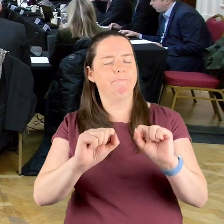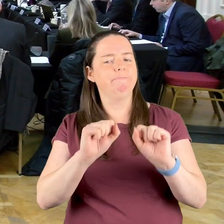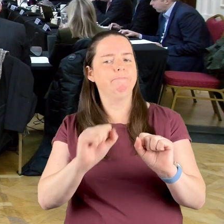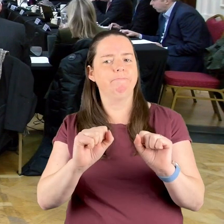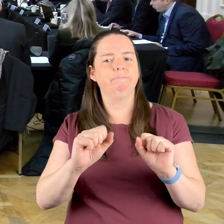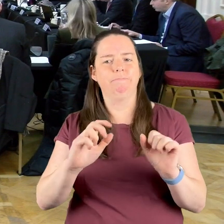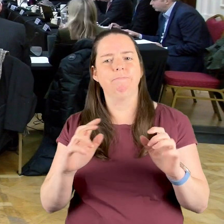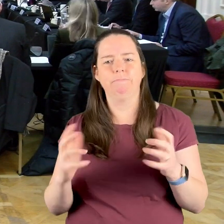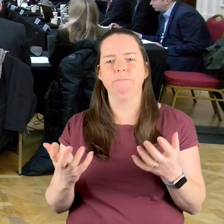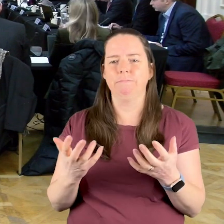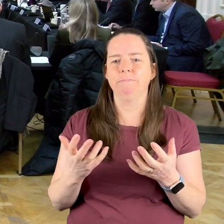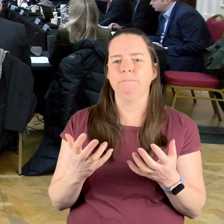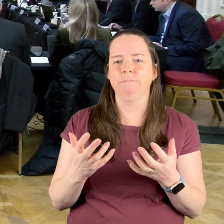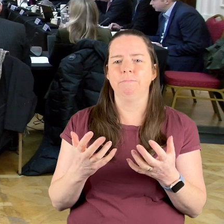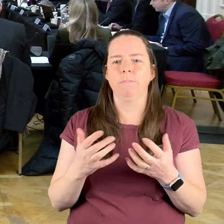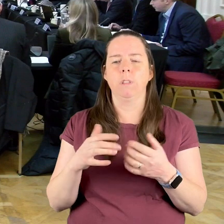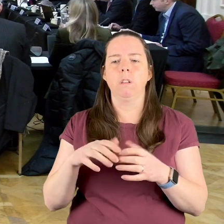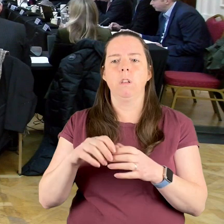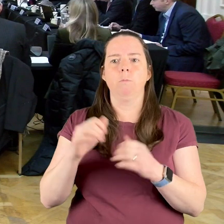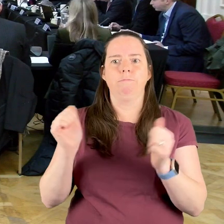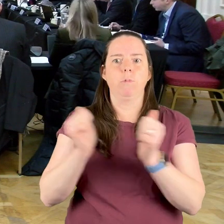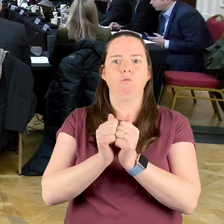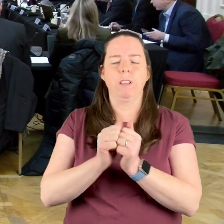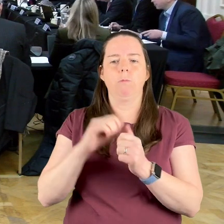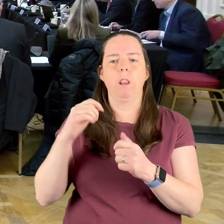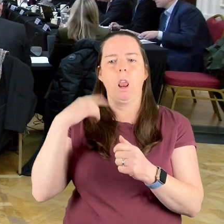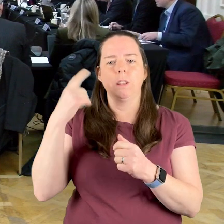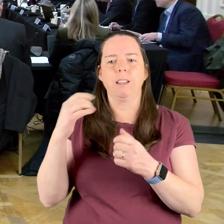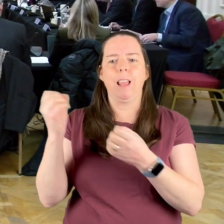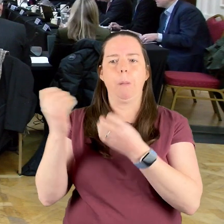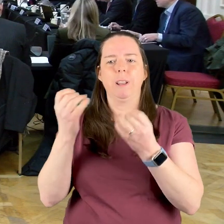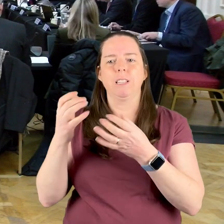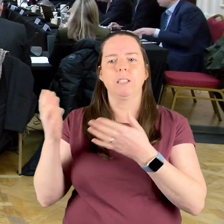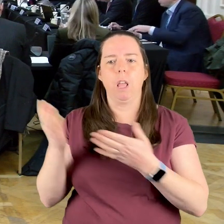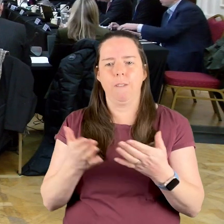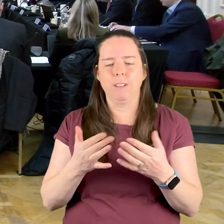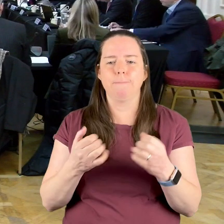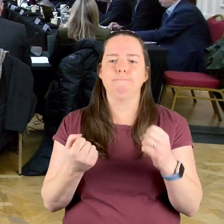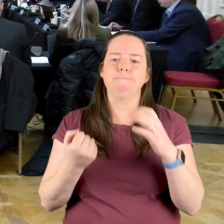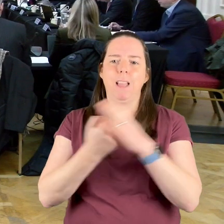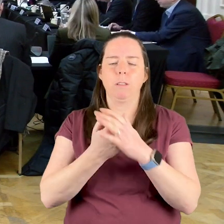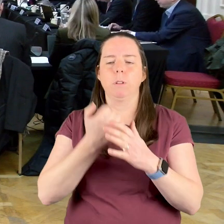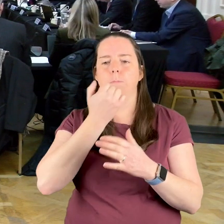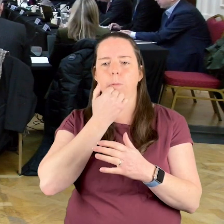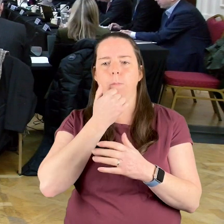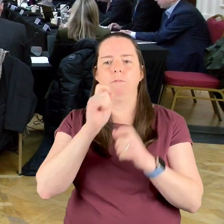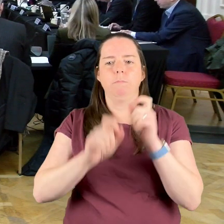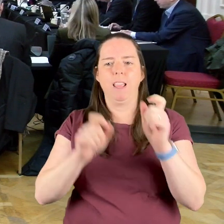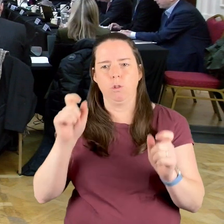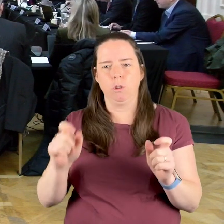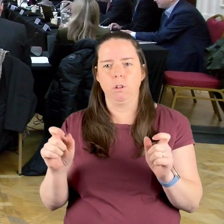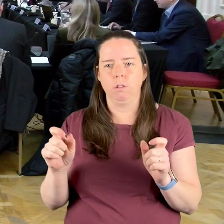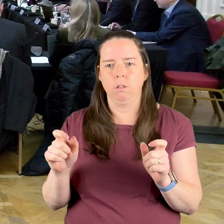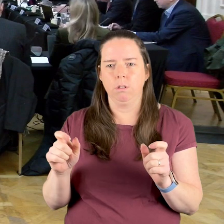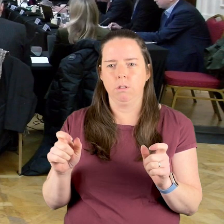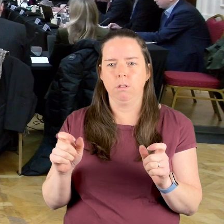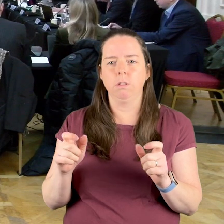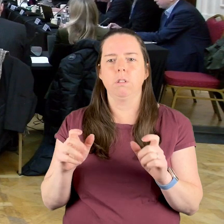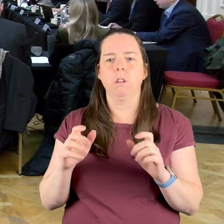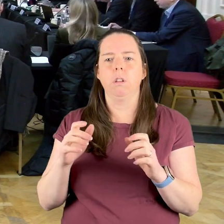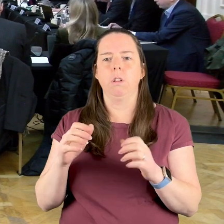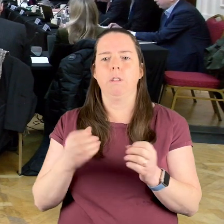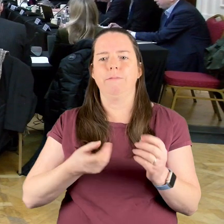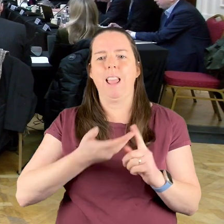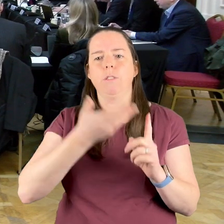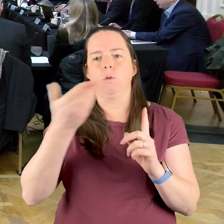our patch. And we've agreed with London Ambulance Service that the maximum number of patients were handed over in any